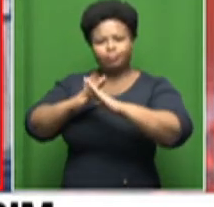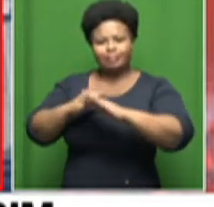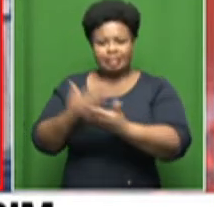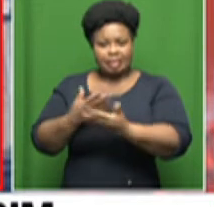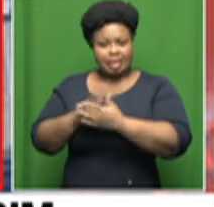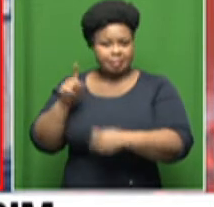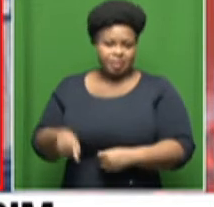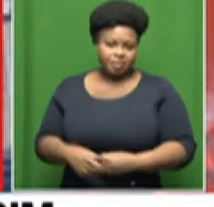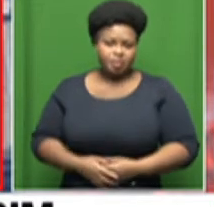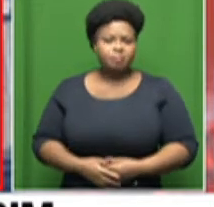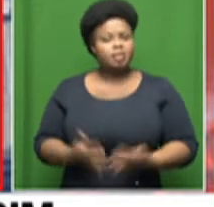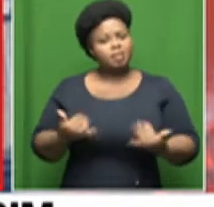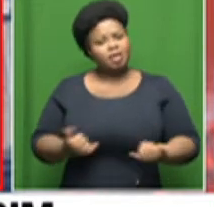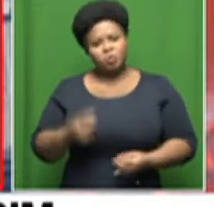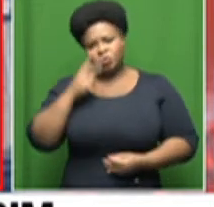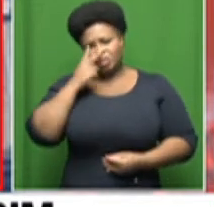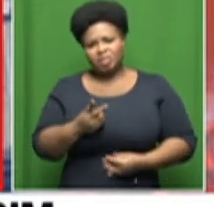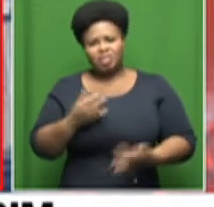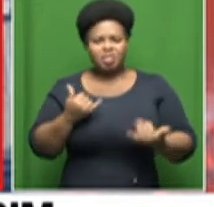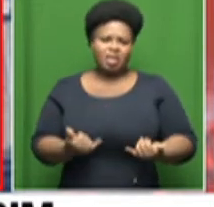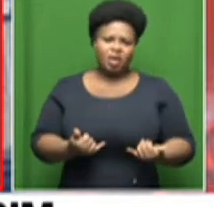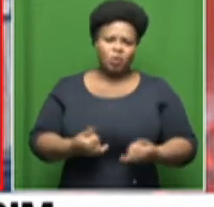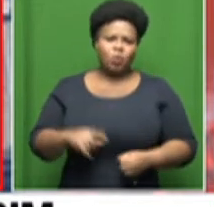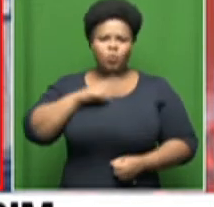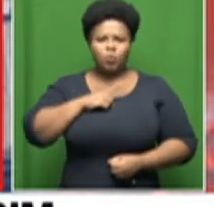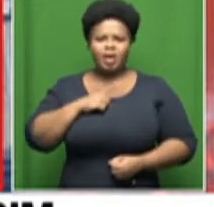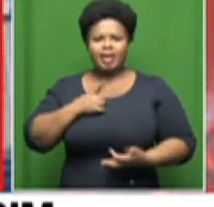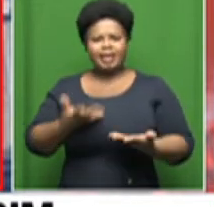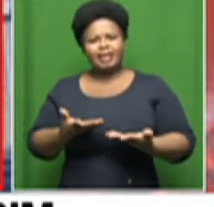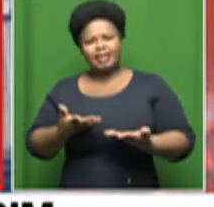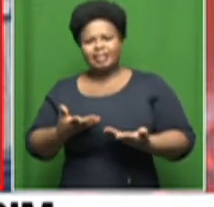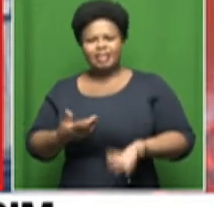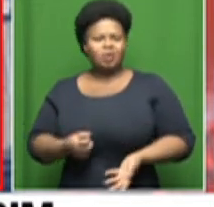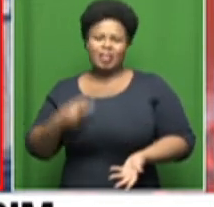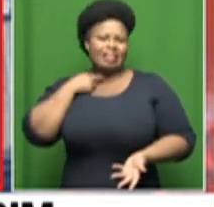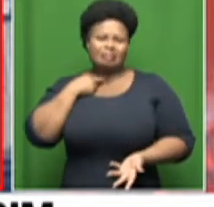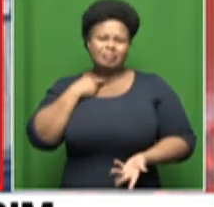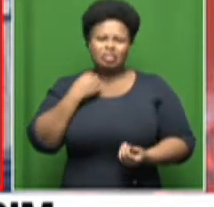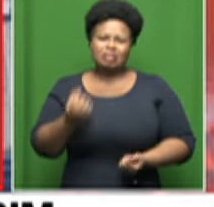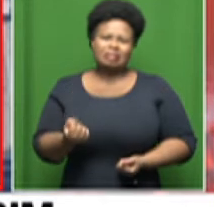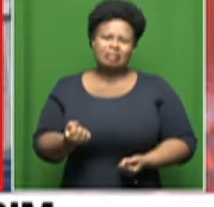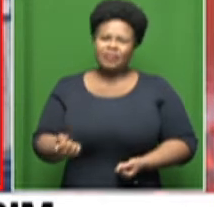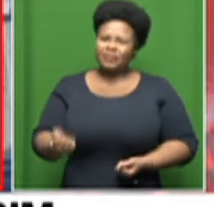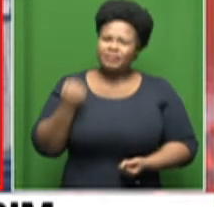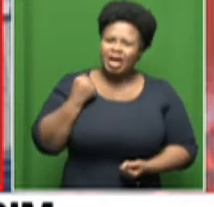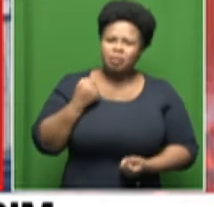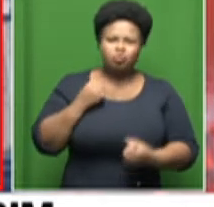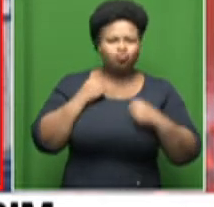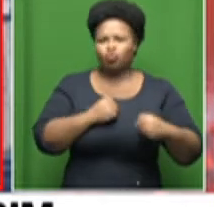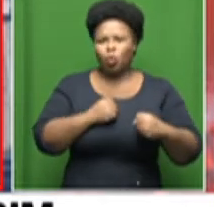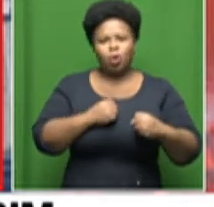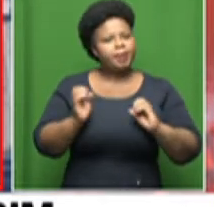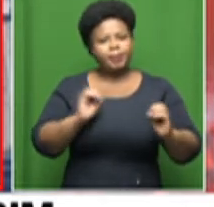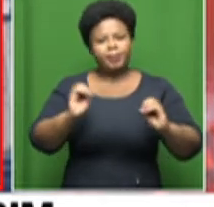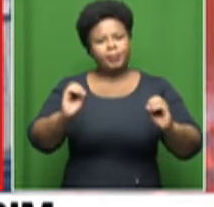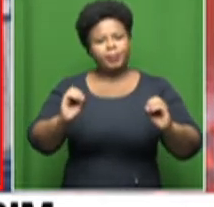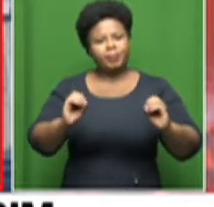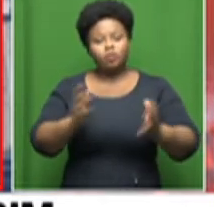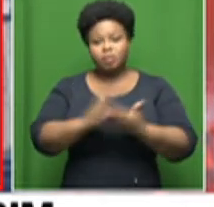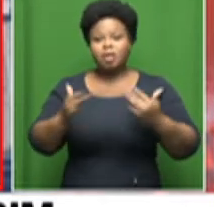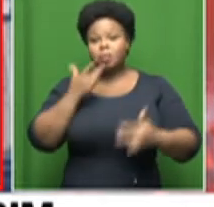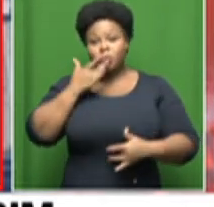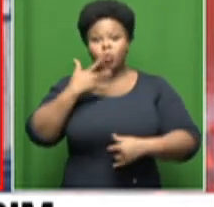seeing a diminished neutralization, diminished killing capability in the bloods of patients who are people